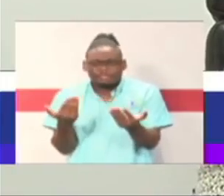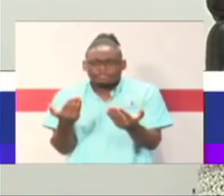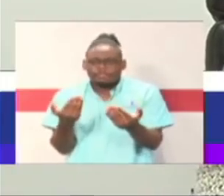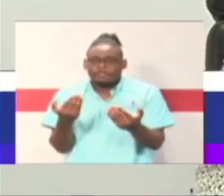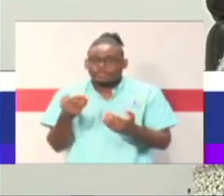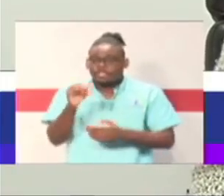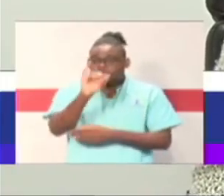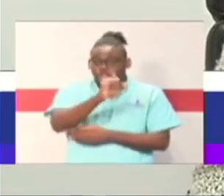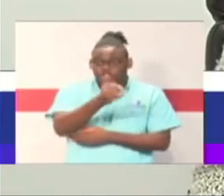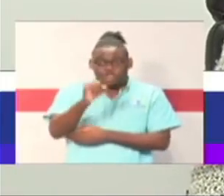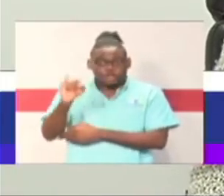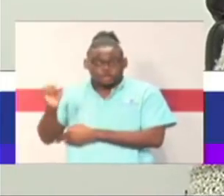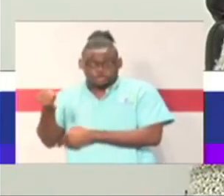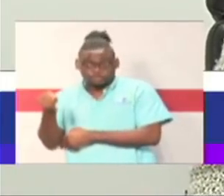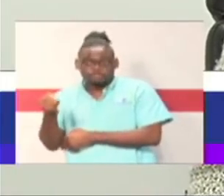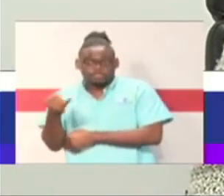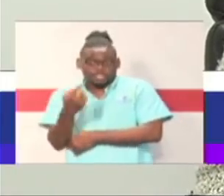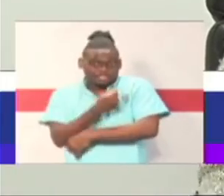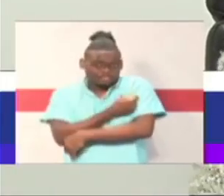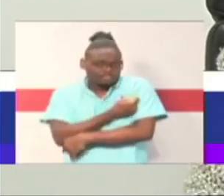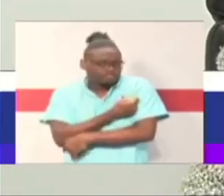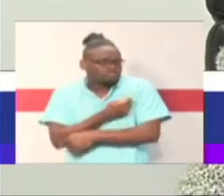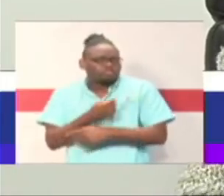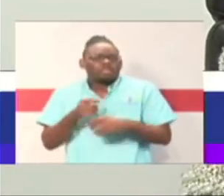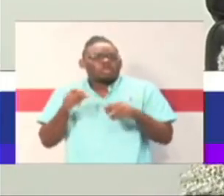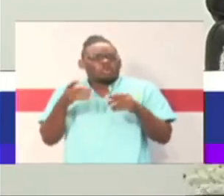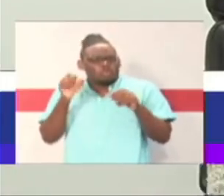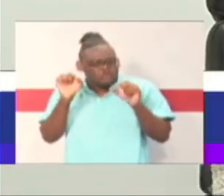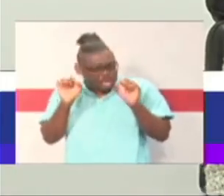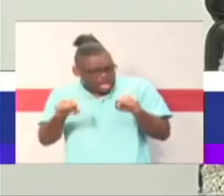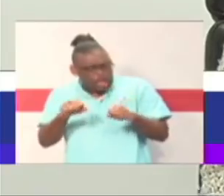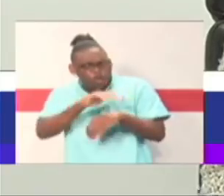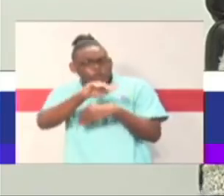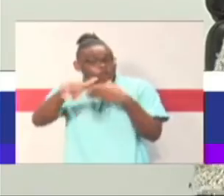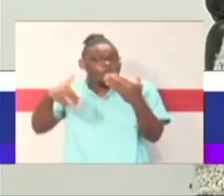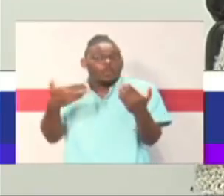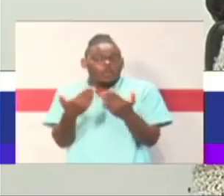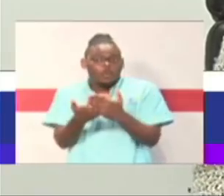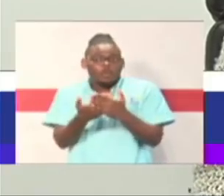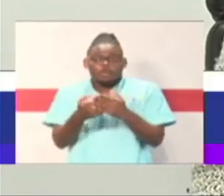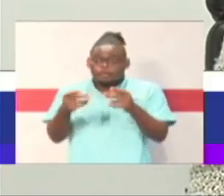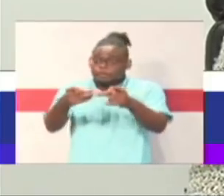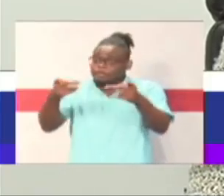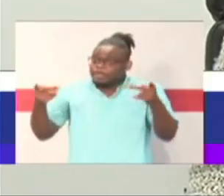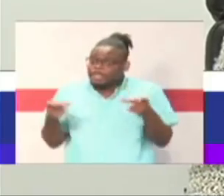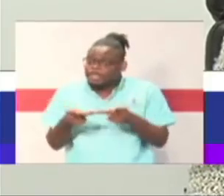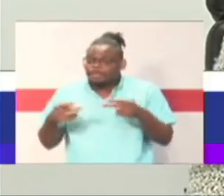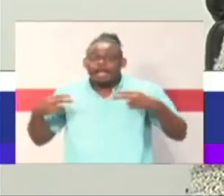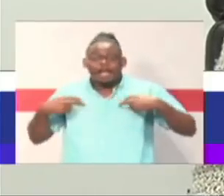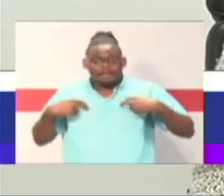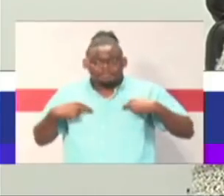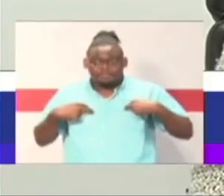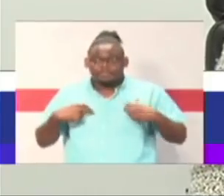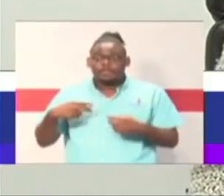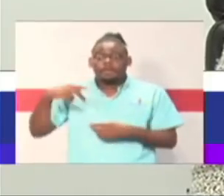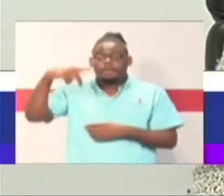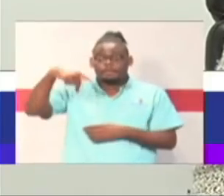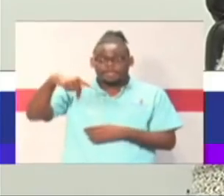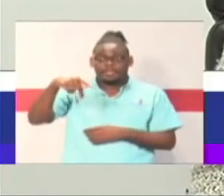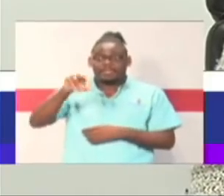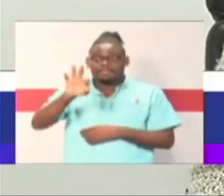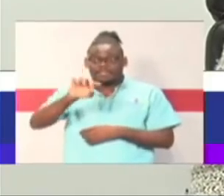vaccine is now available at all of our sites. The Pfizer vaccine is available